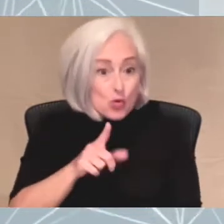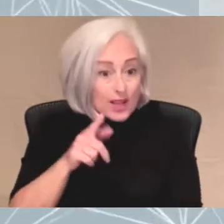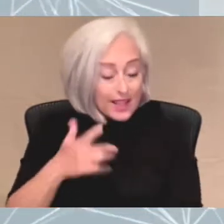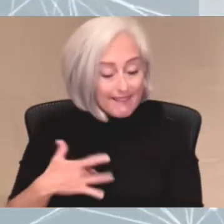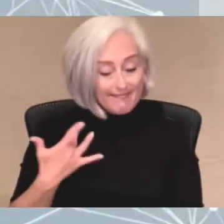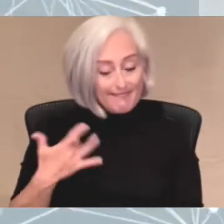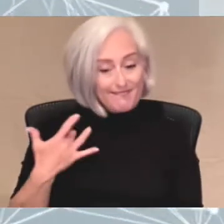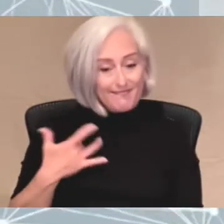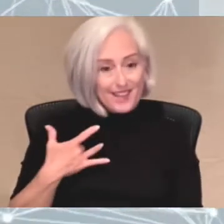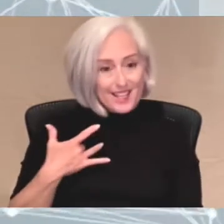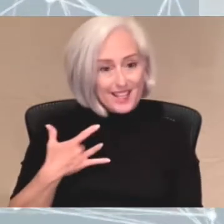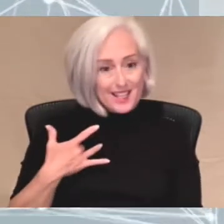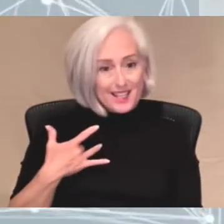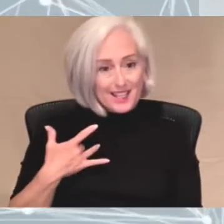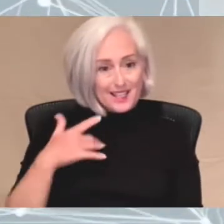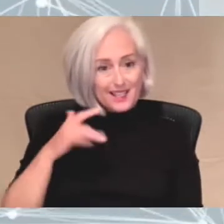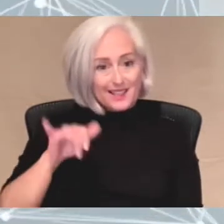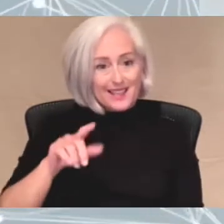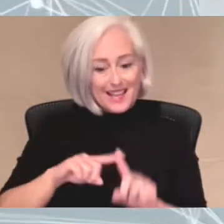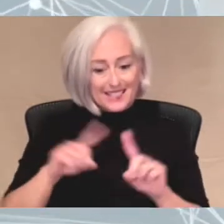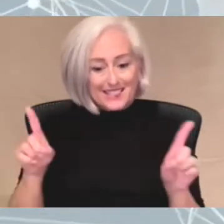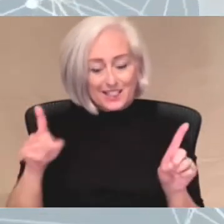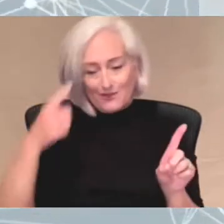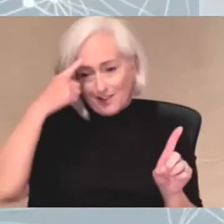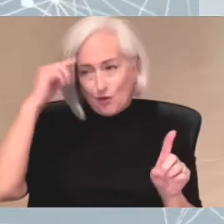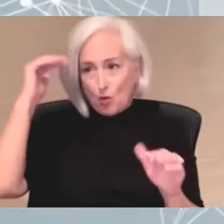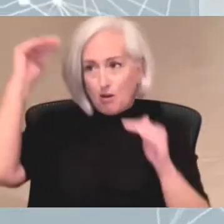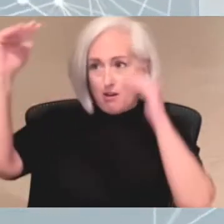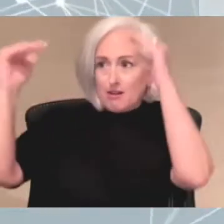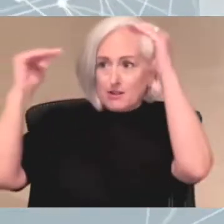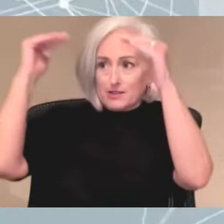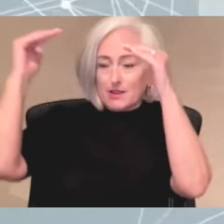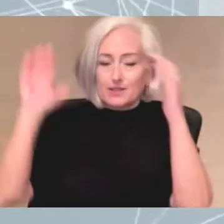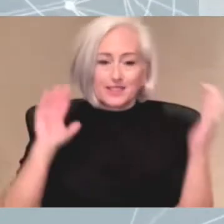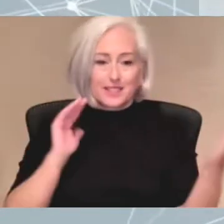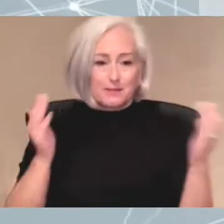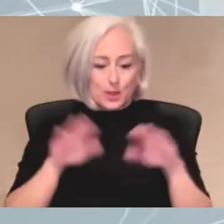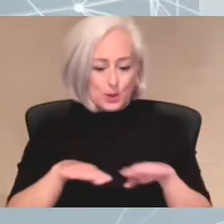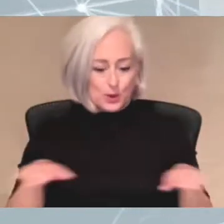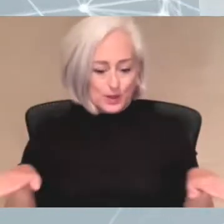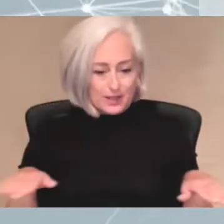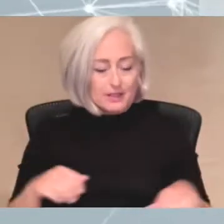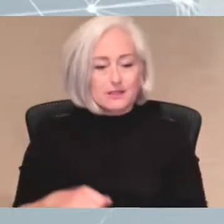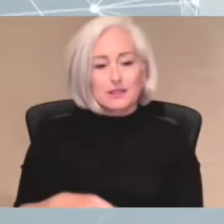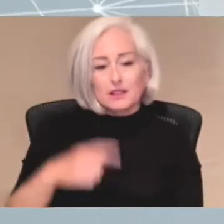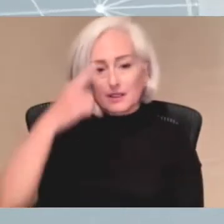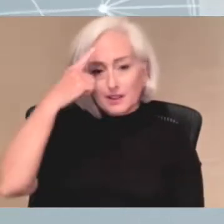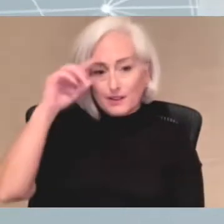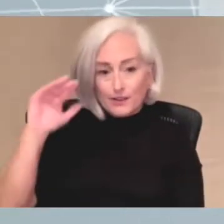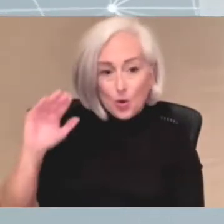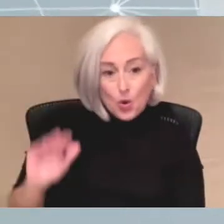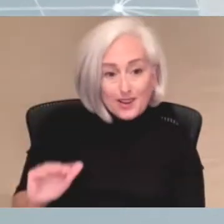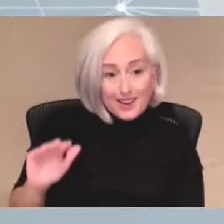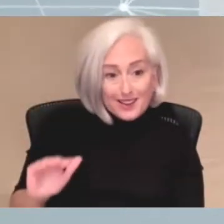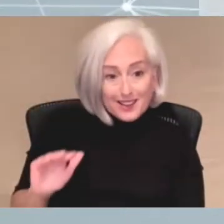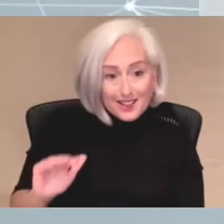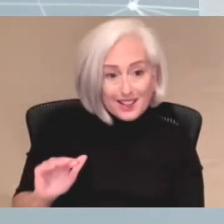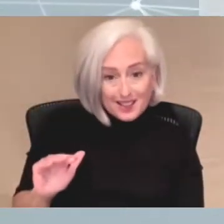it's a whole different experience for an adult. Like, because for a kid, they put you on